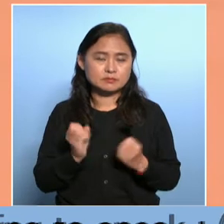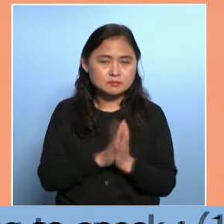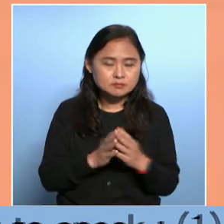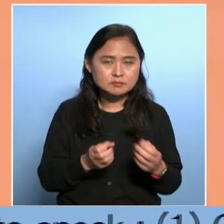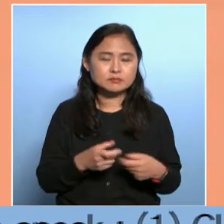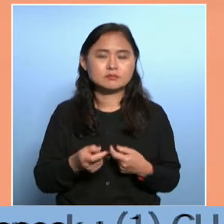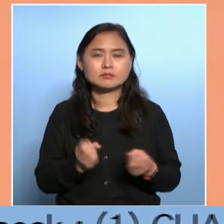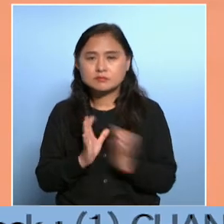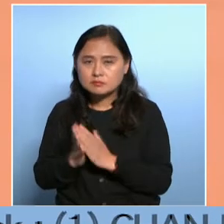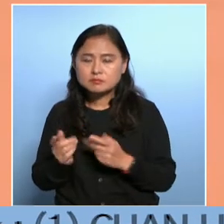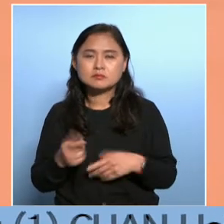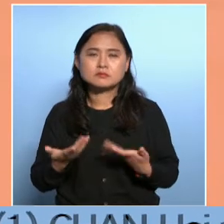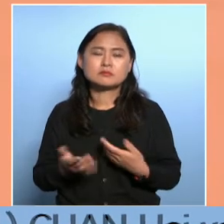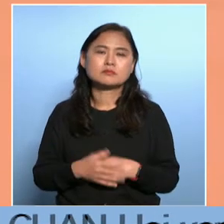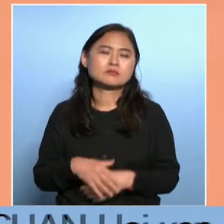confirmed,